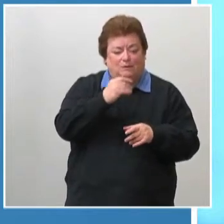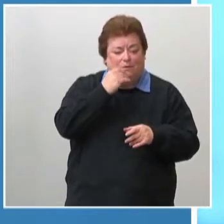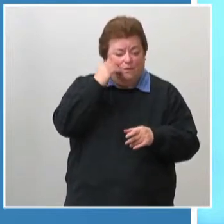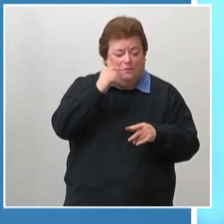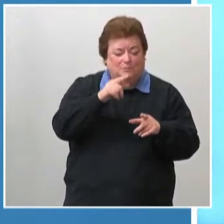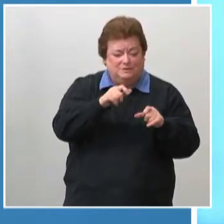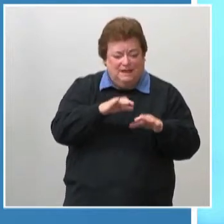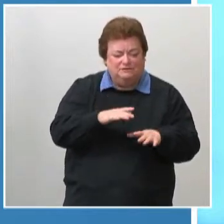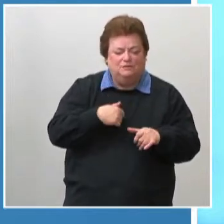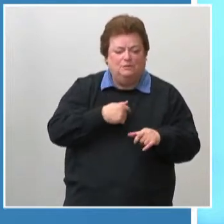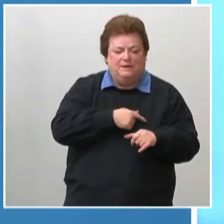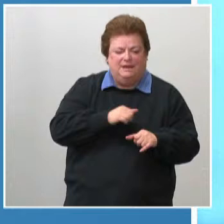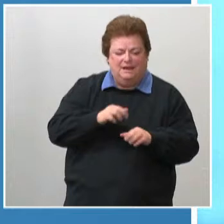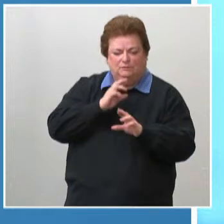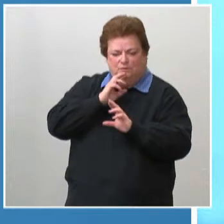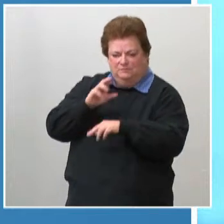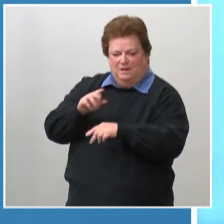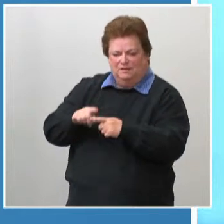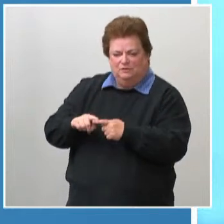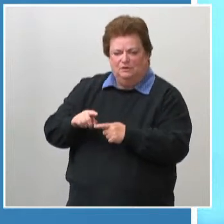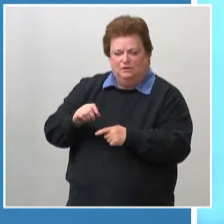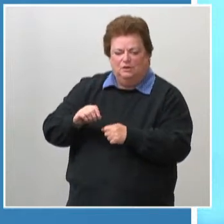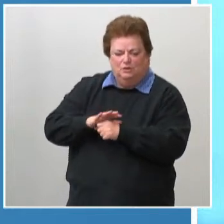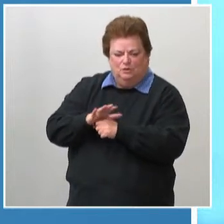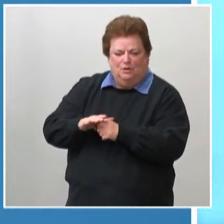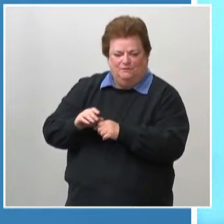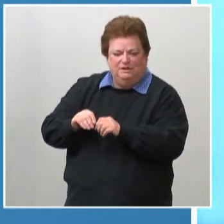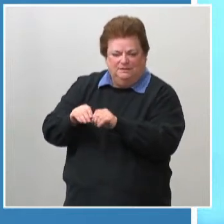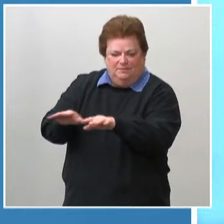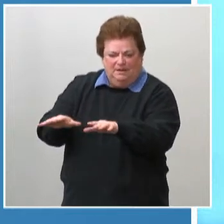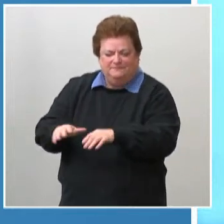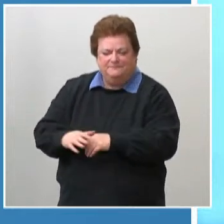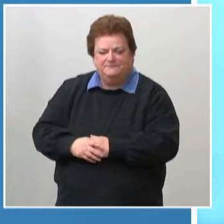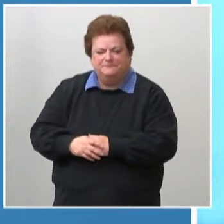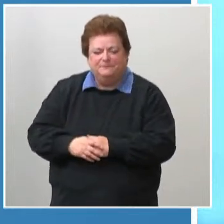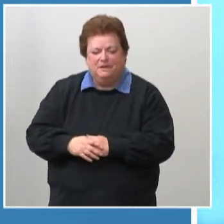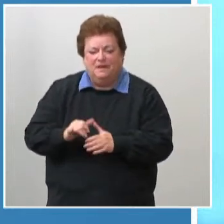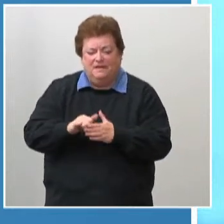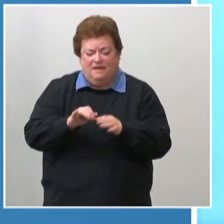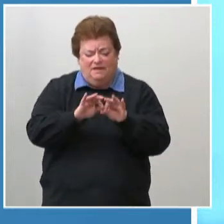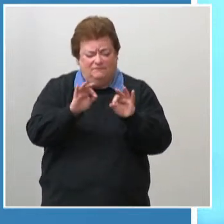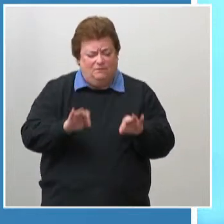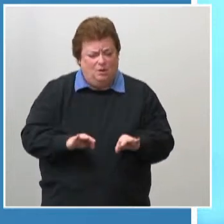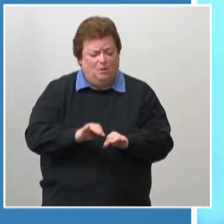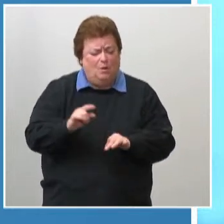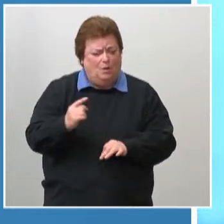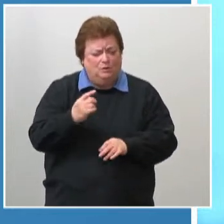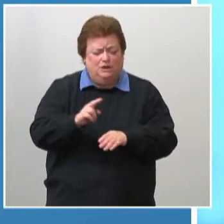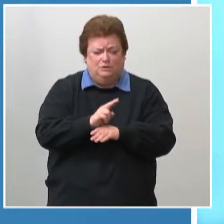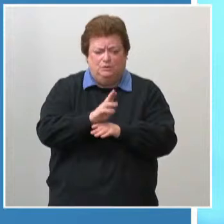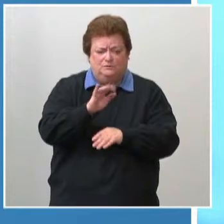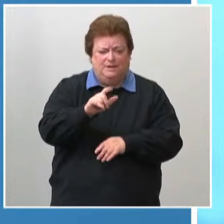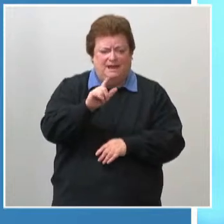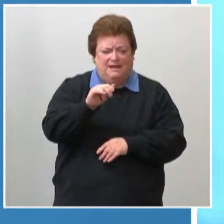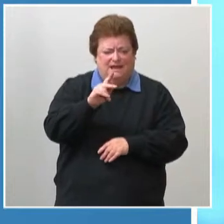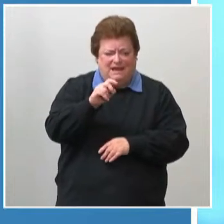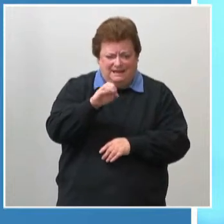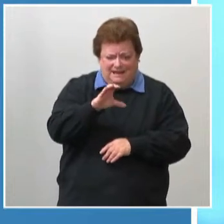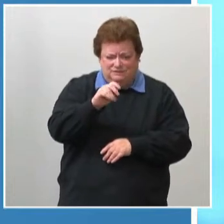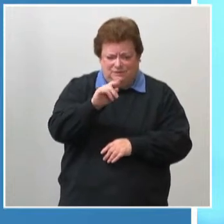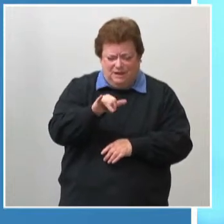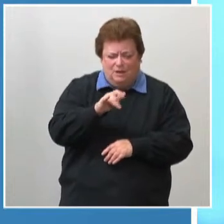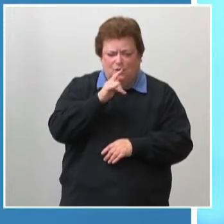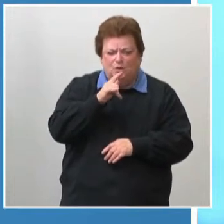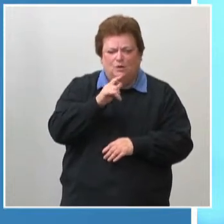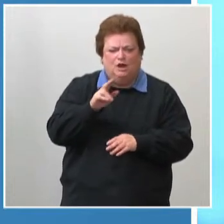to the COVID-19 pandemic. This particular form should only be used by Lancaster County residents who are completing a test kit